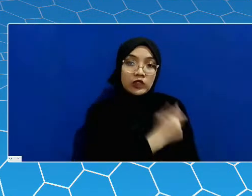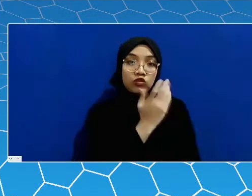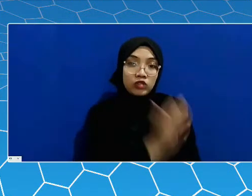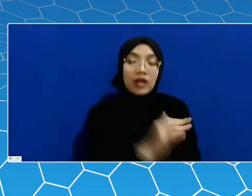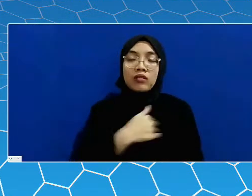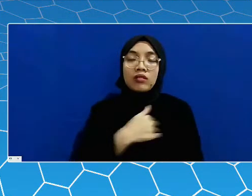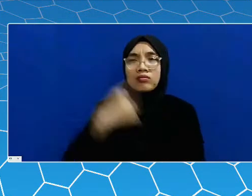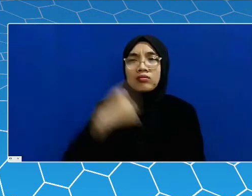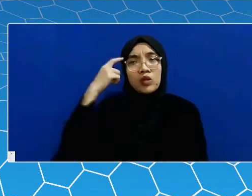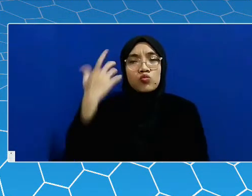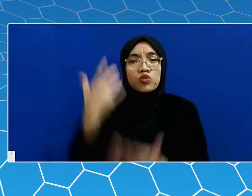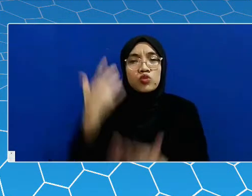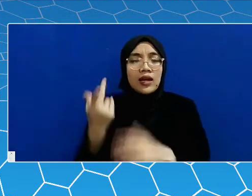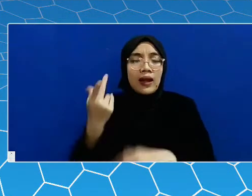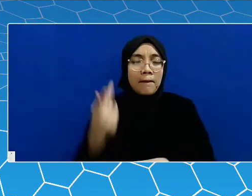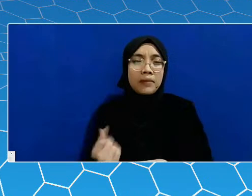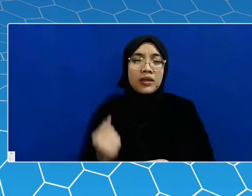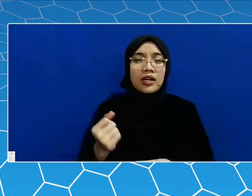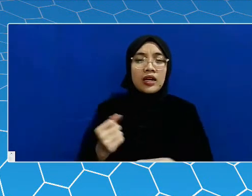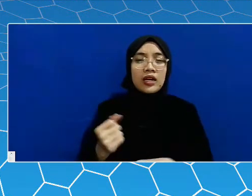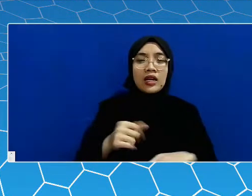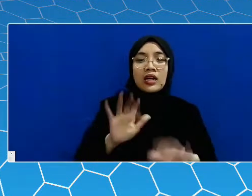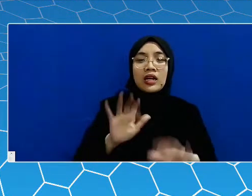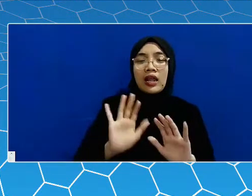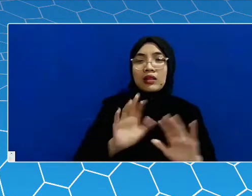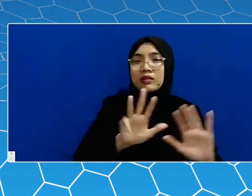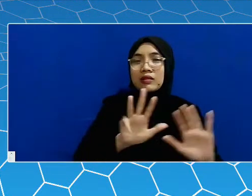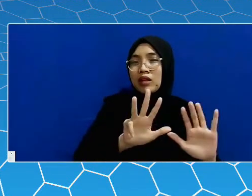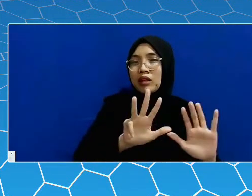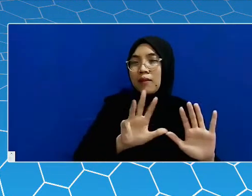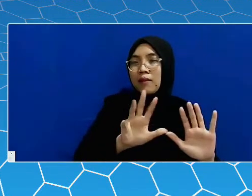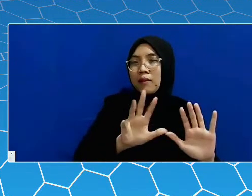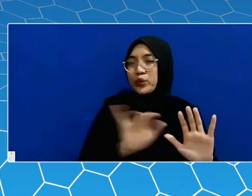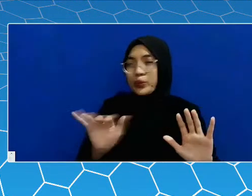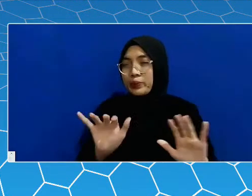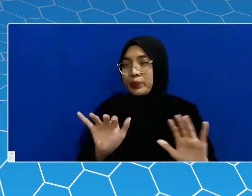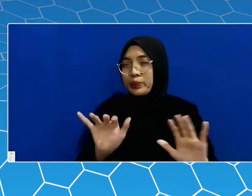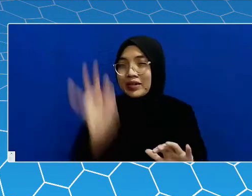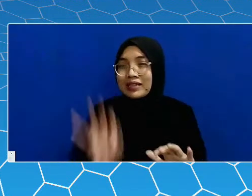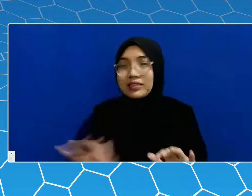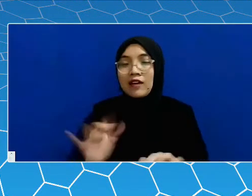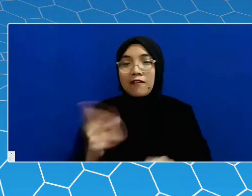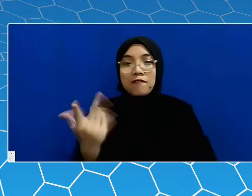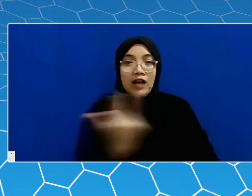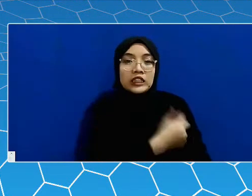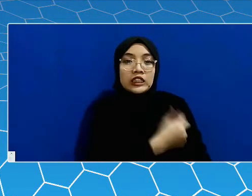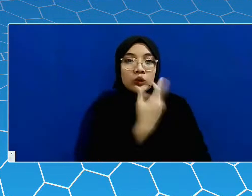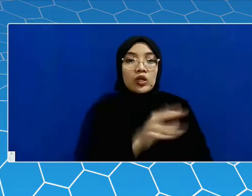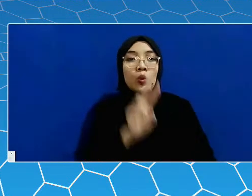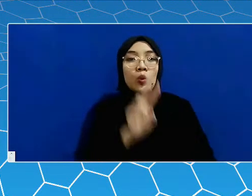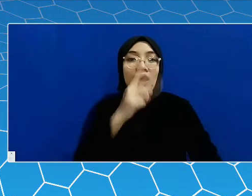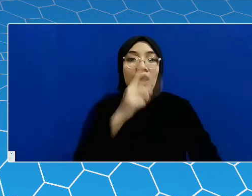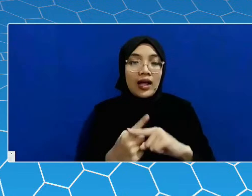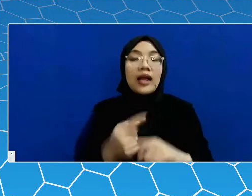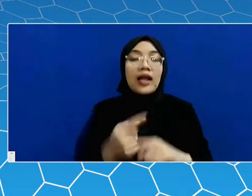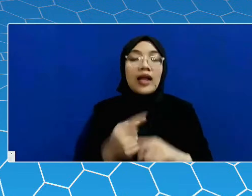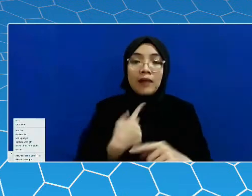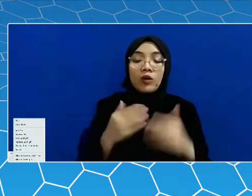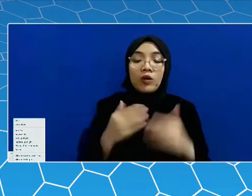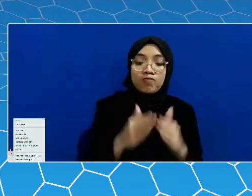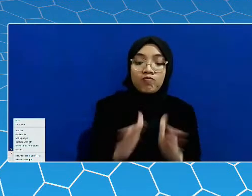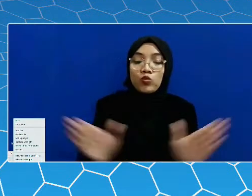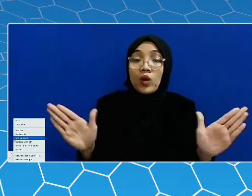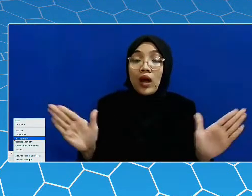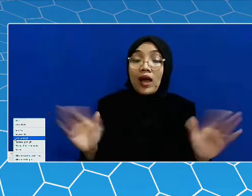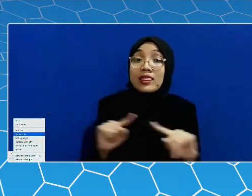or 99% of our adults had been vaccinated up to 2 doses. We started to open up, but still a bit cautious. Now we're